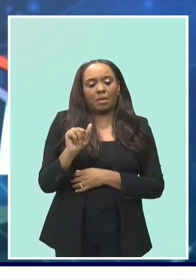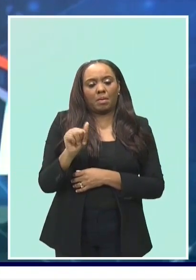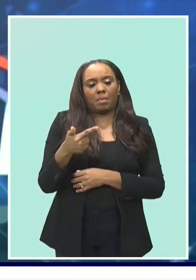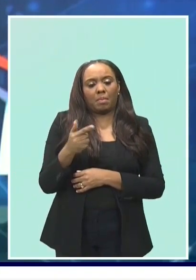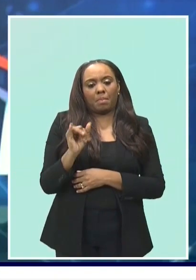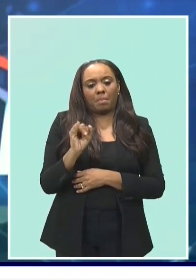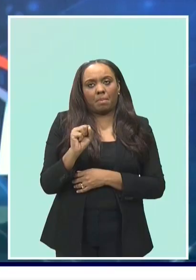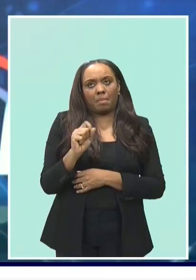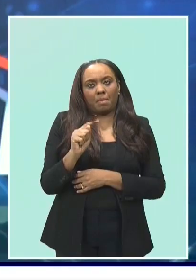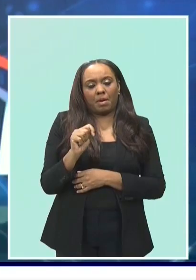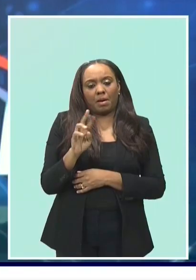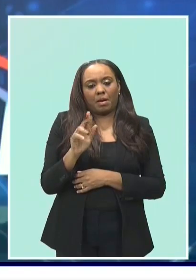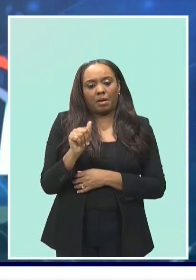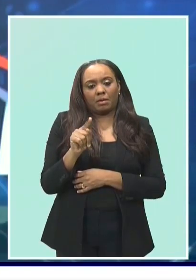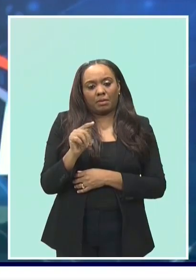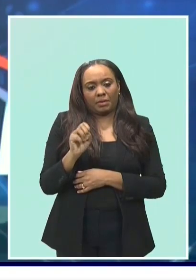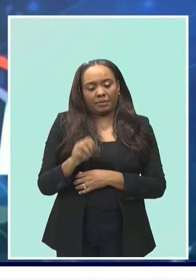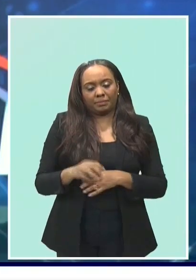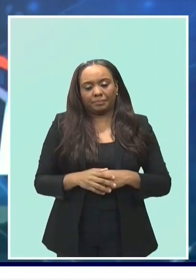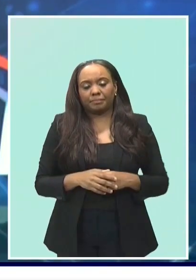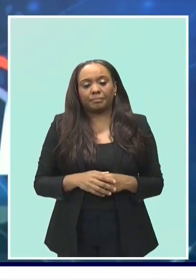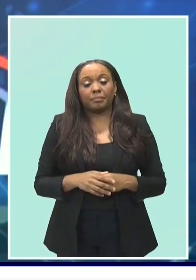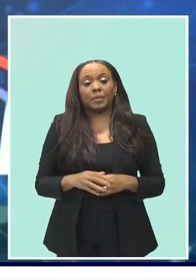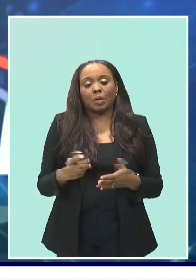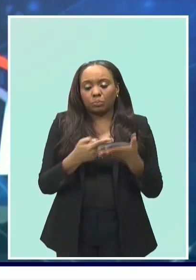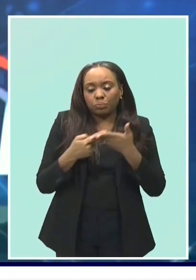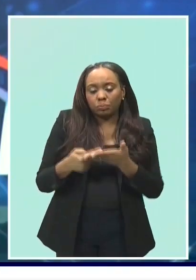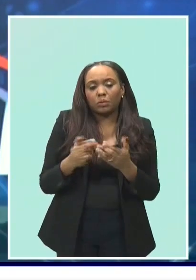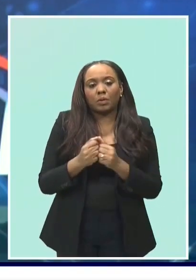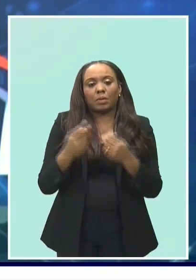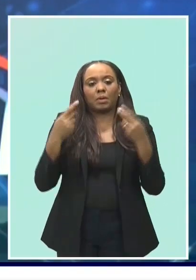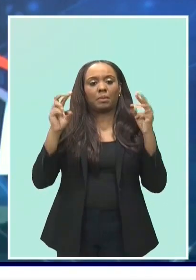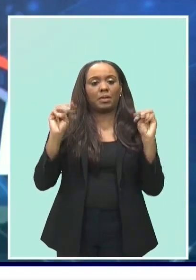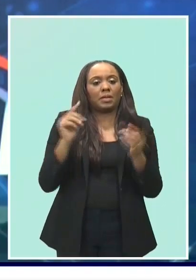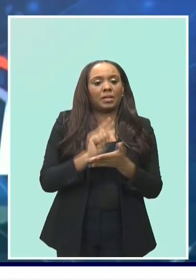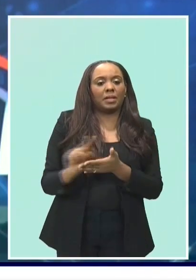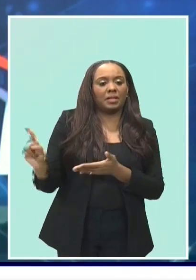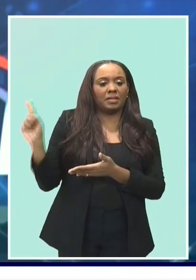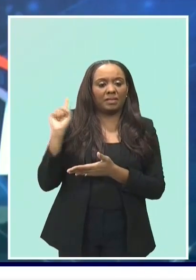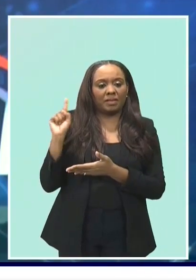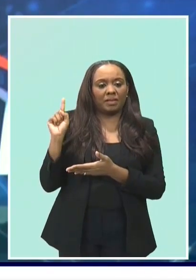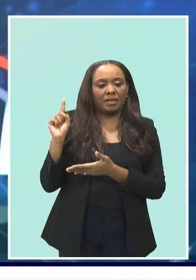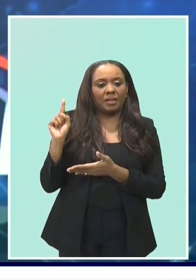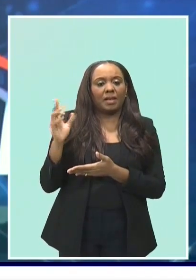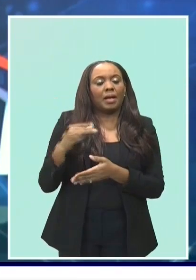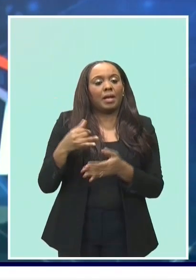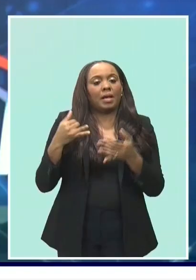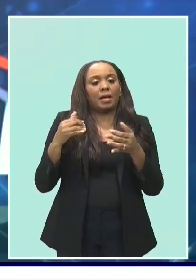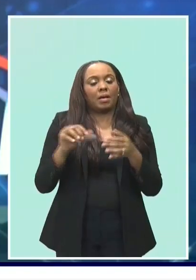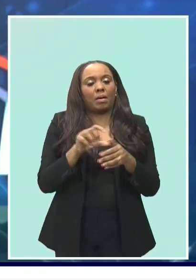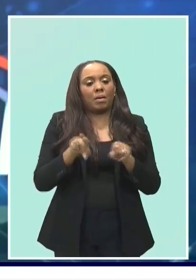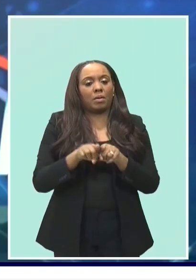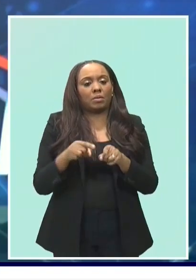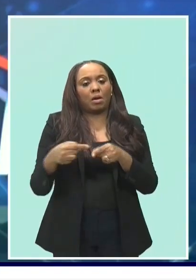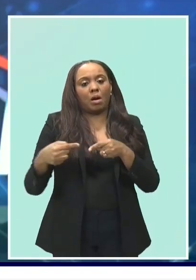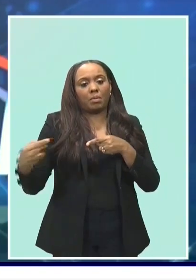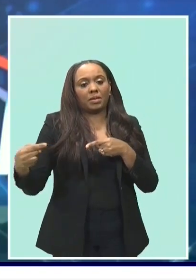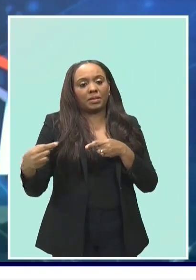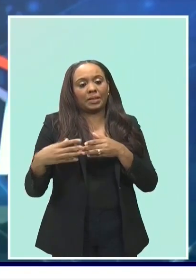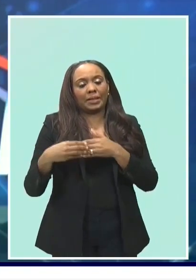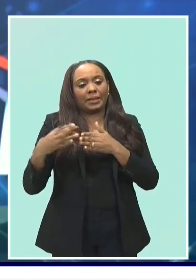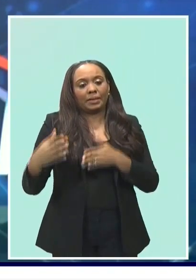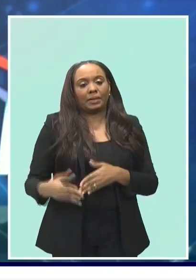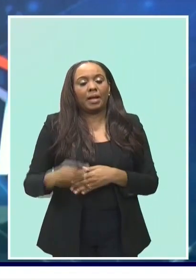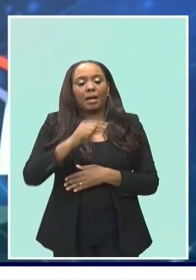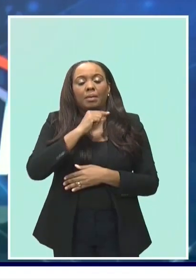following consultations with Prime Minister Mia Motley over the last week, opposition leader Bishop Joseph Atherley has, without any